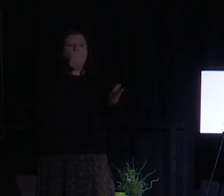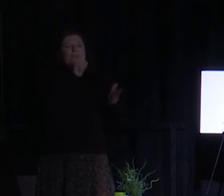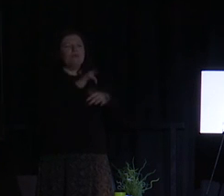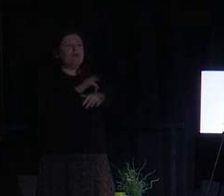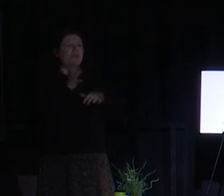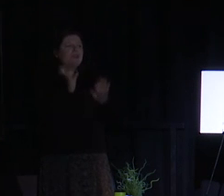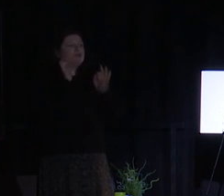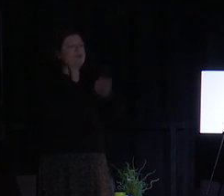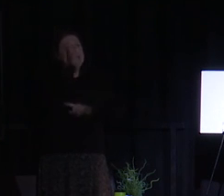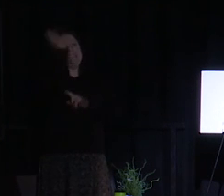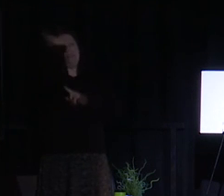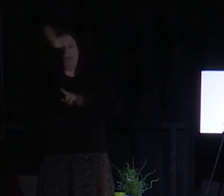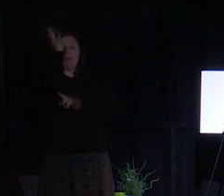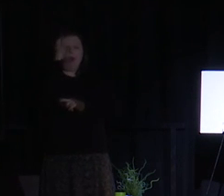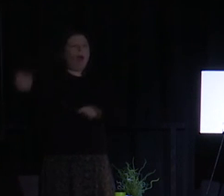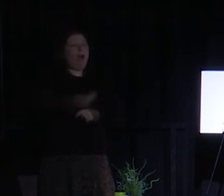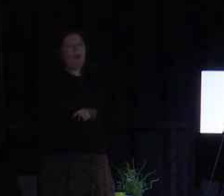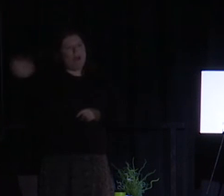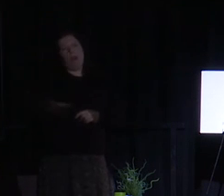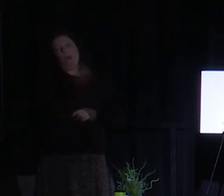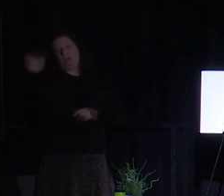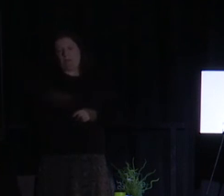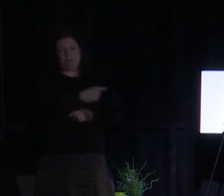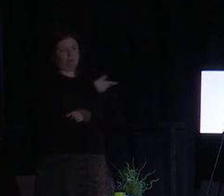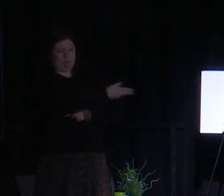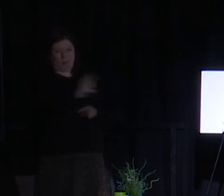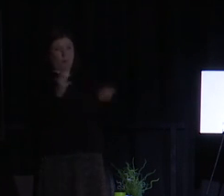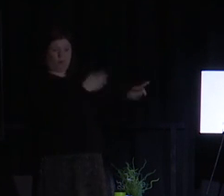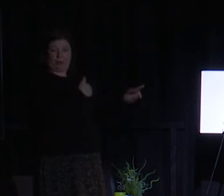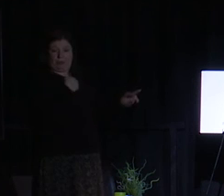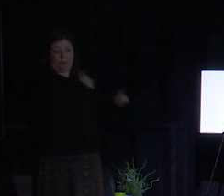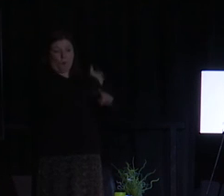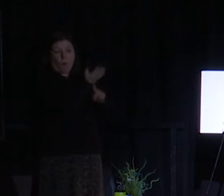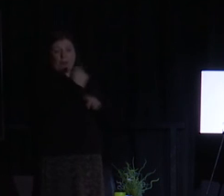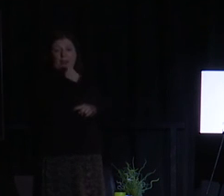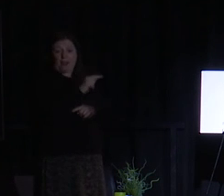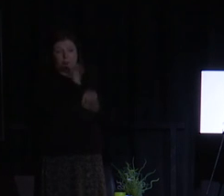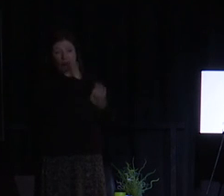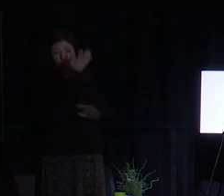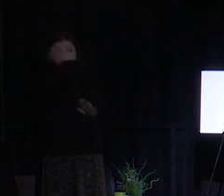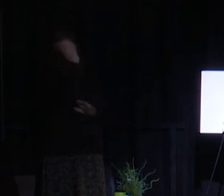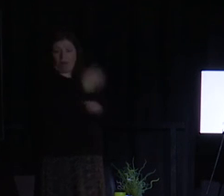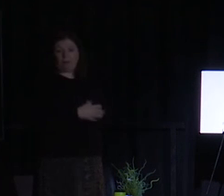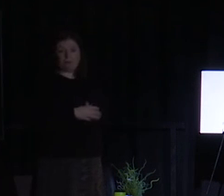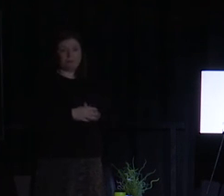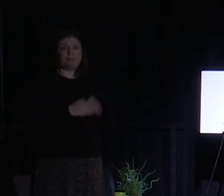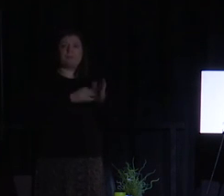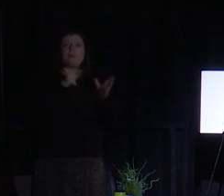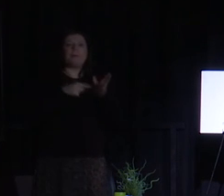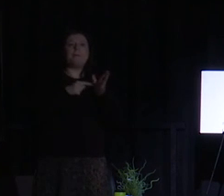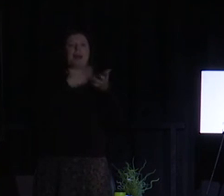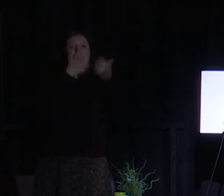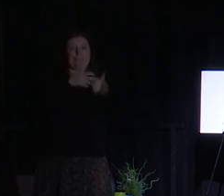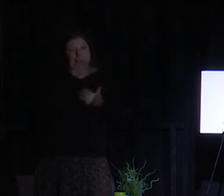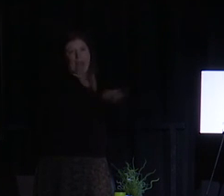brilliant speakers from the sector. Look at that. What brilliant speakers you've all been. Thank you so much. And I'd like to thank Matt on tech